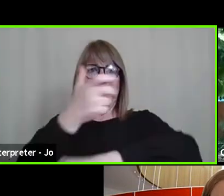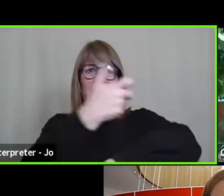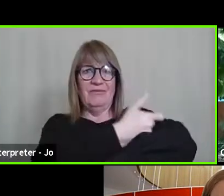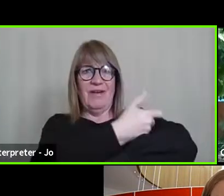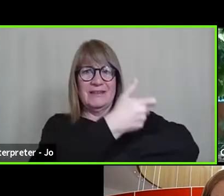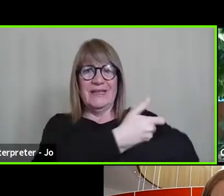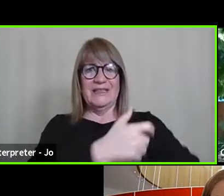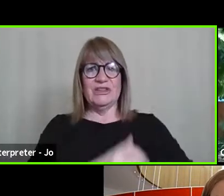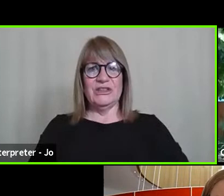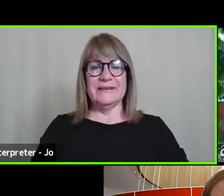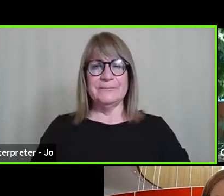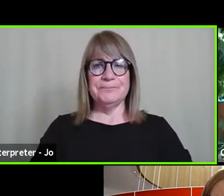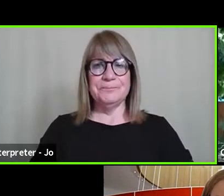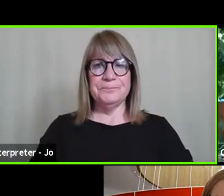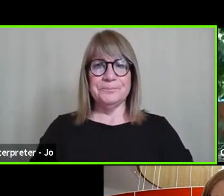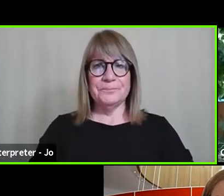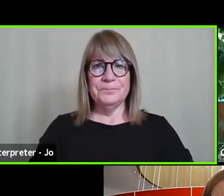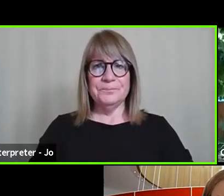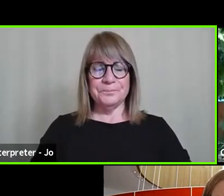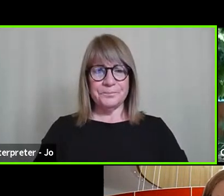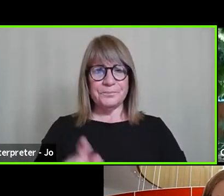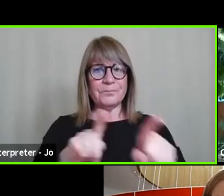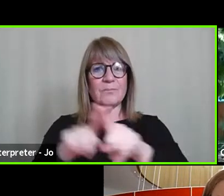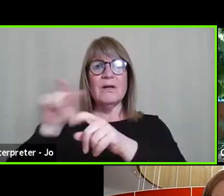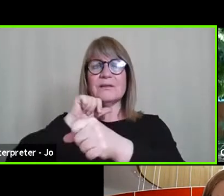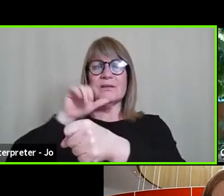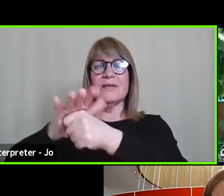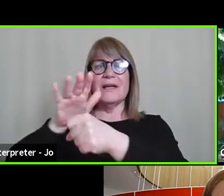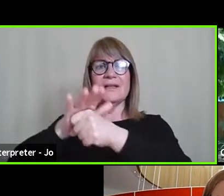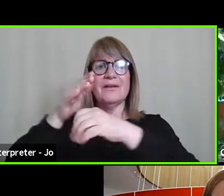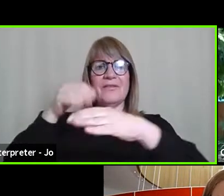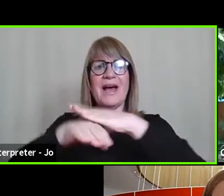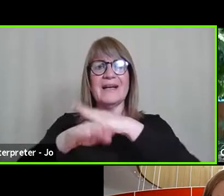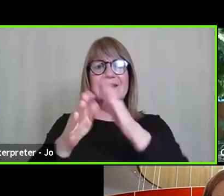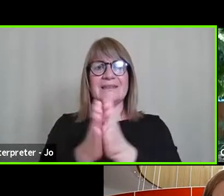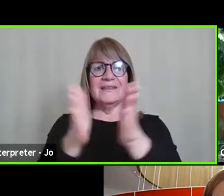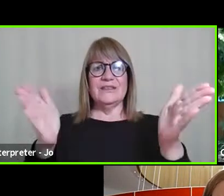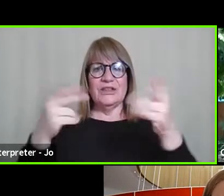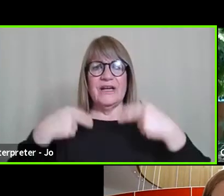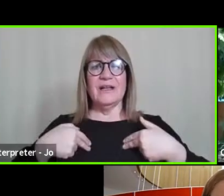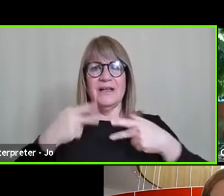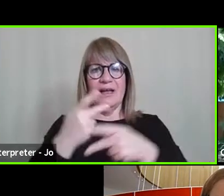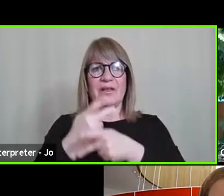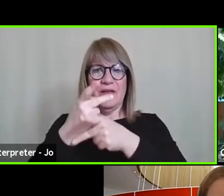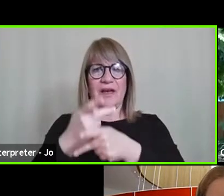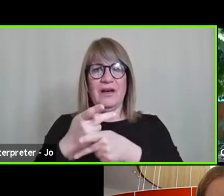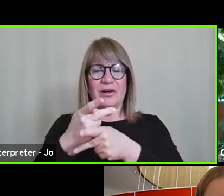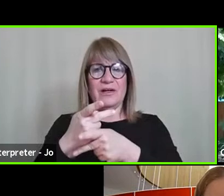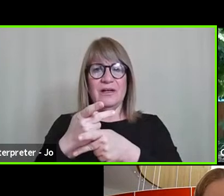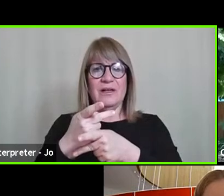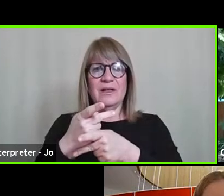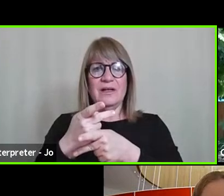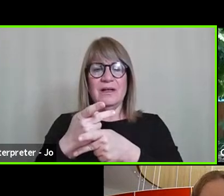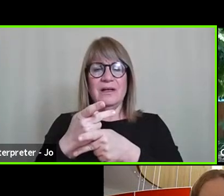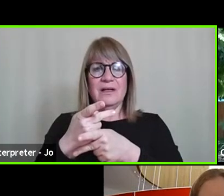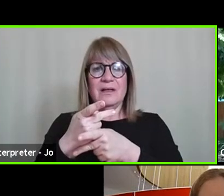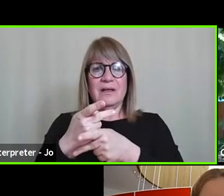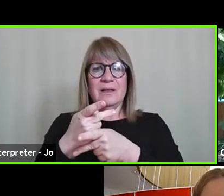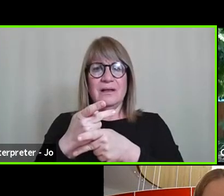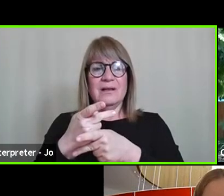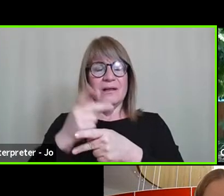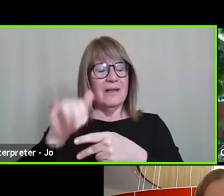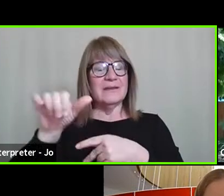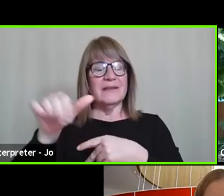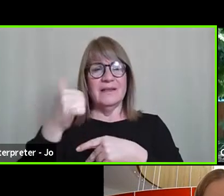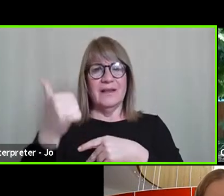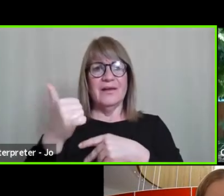also though the lack of access to general health care um and the privatization of medicine in the united states is also another form